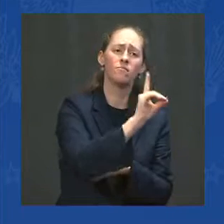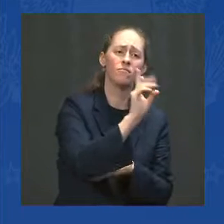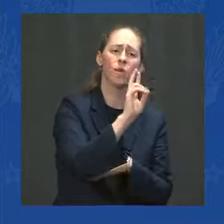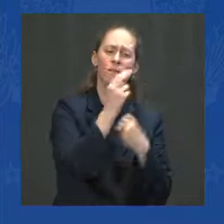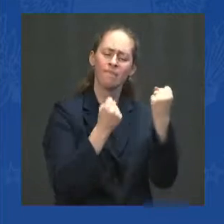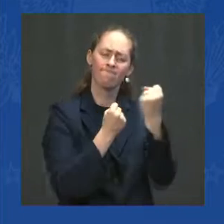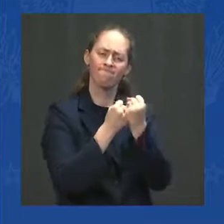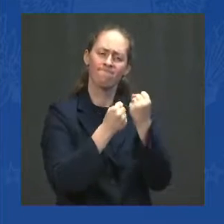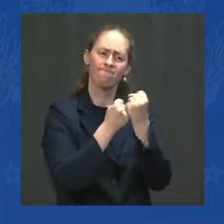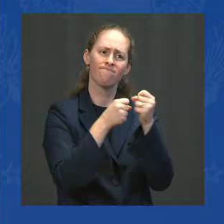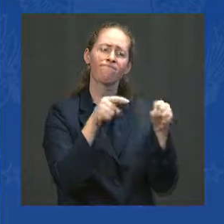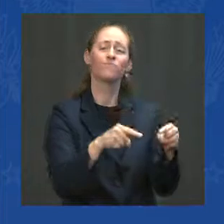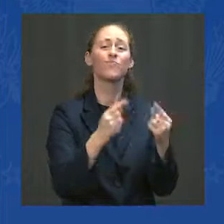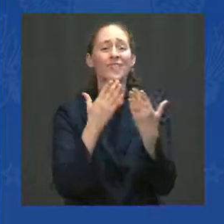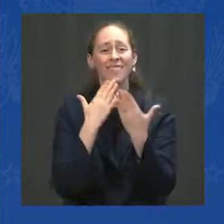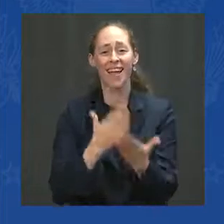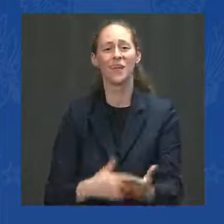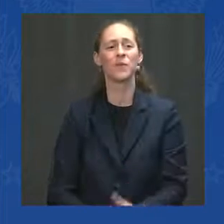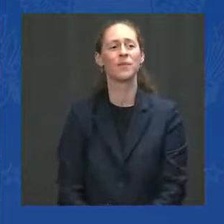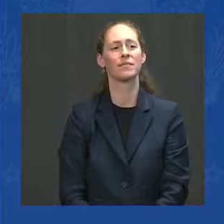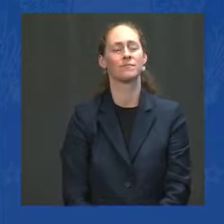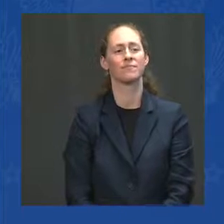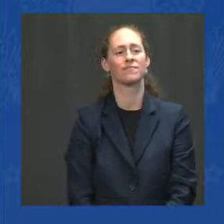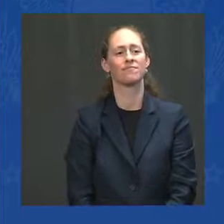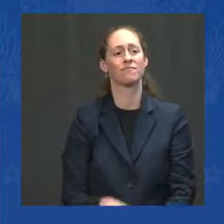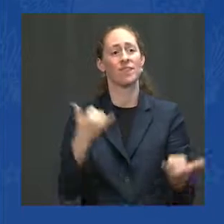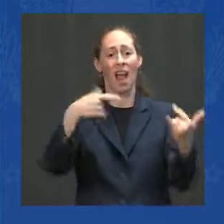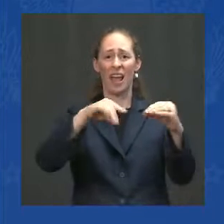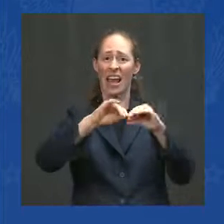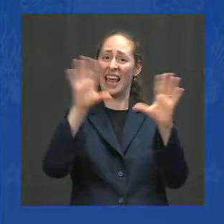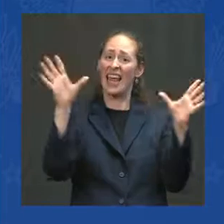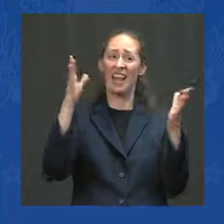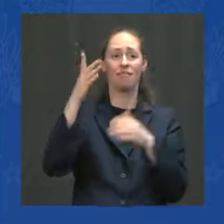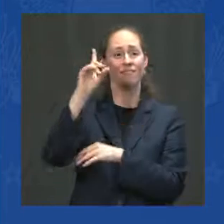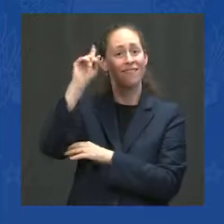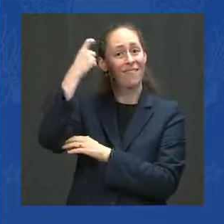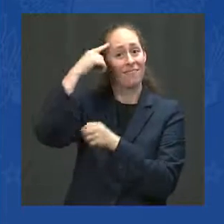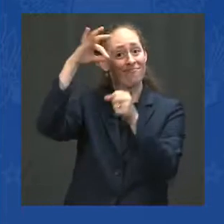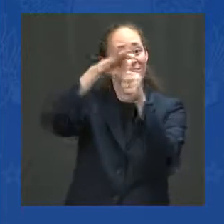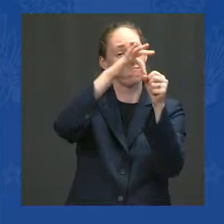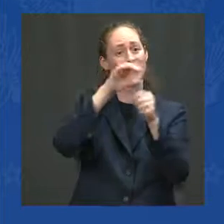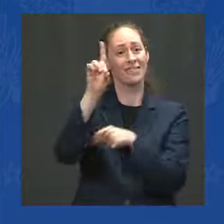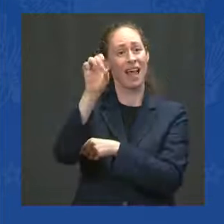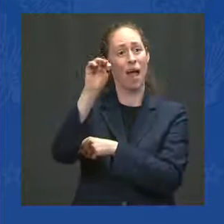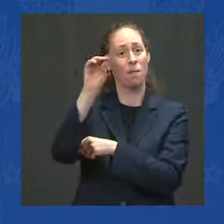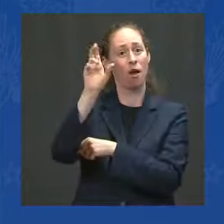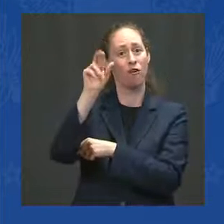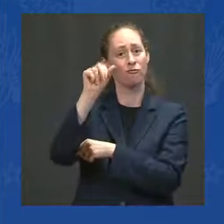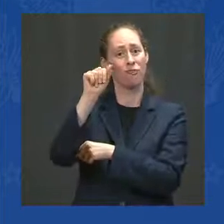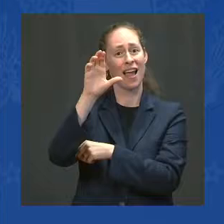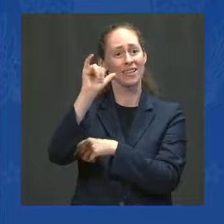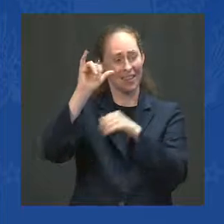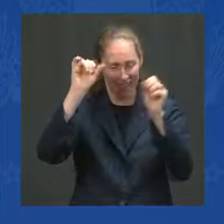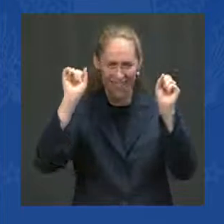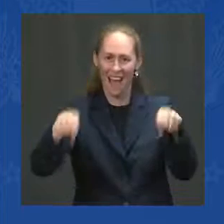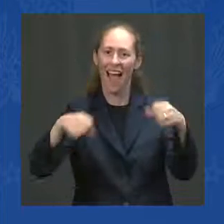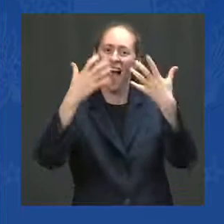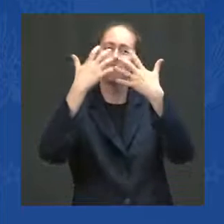Today, we proved that democracy can still work. A lot more work to do. But I want to